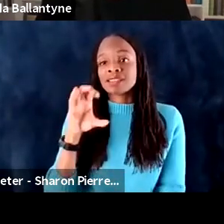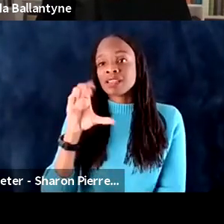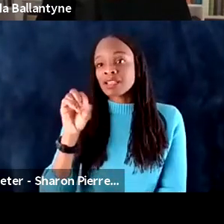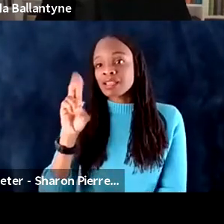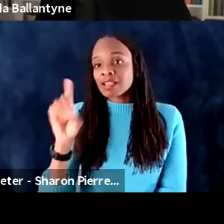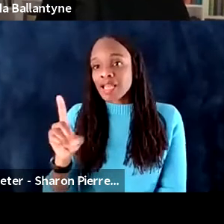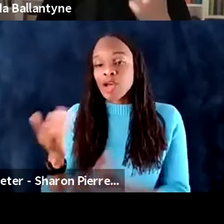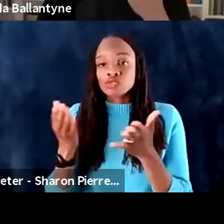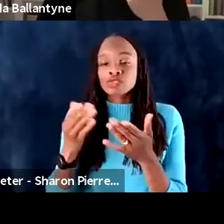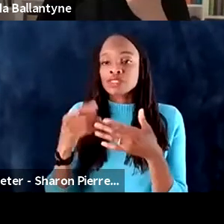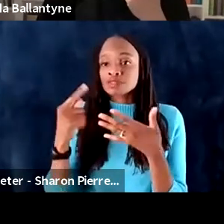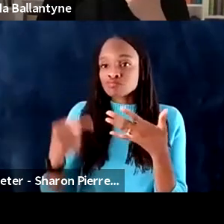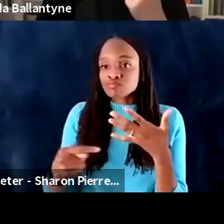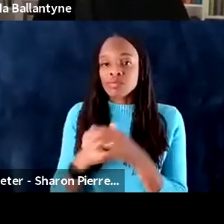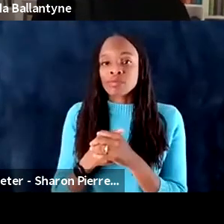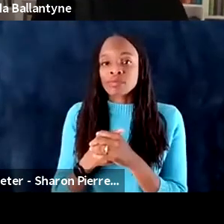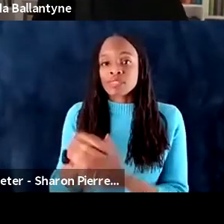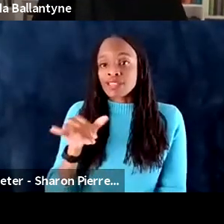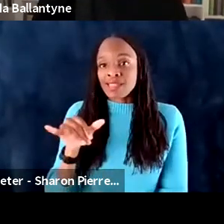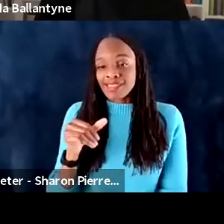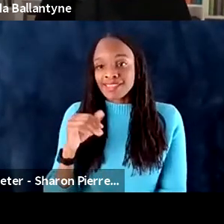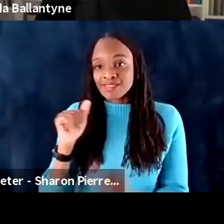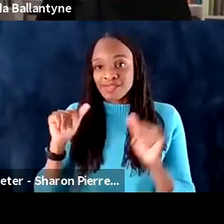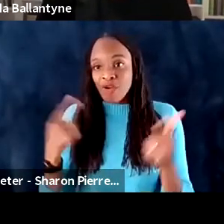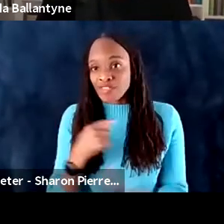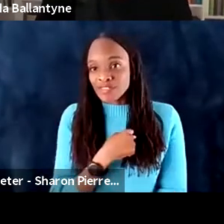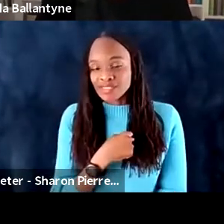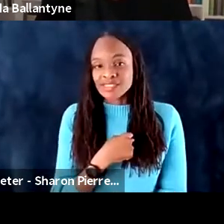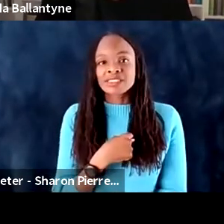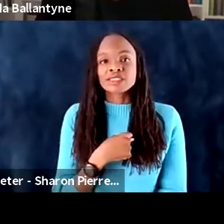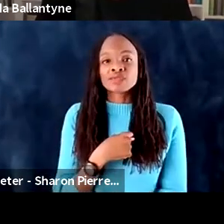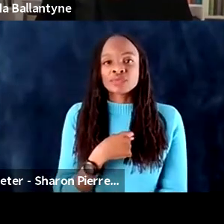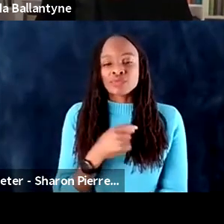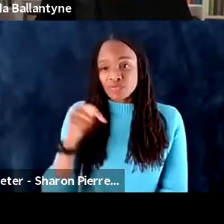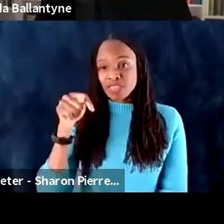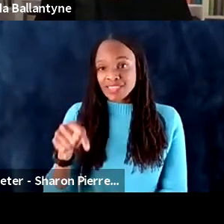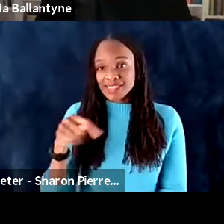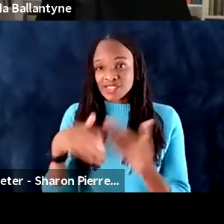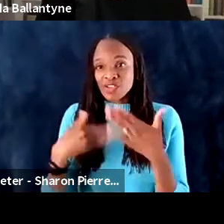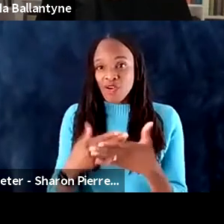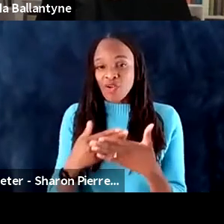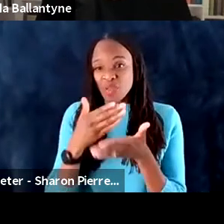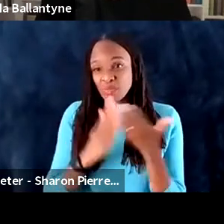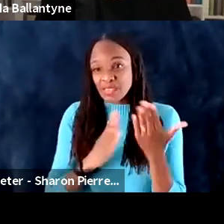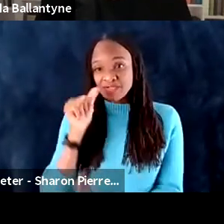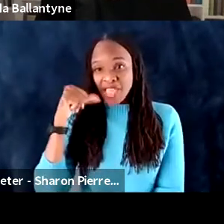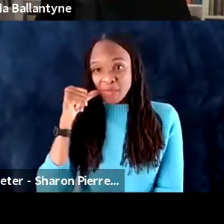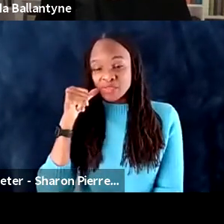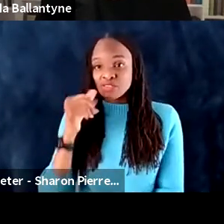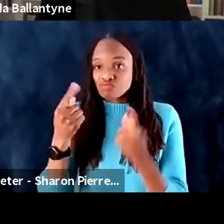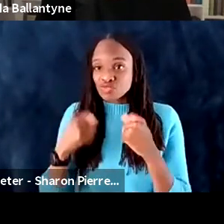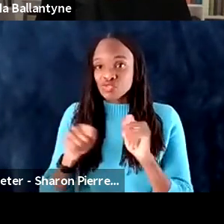Web Services, just like the rest of us. And this is all a piece of Amazon's effort